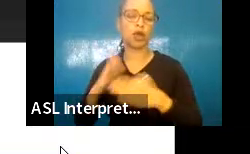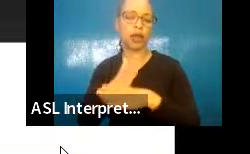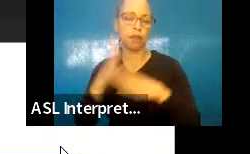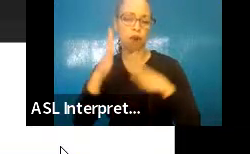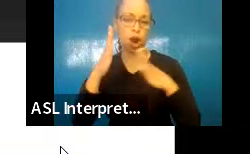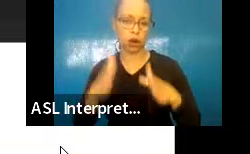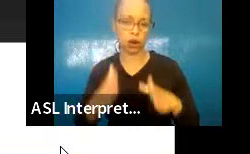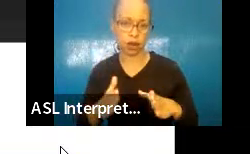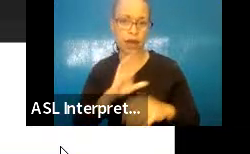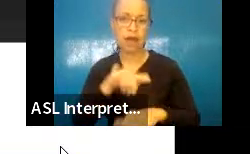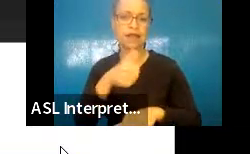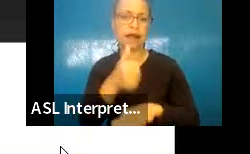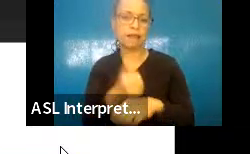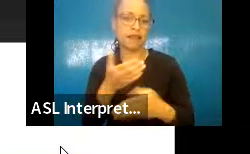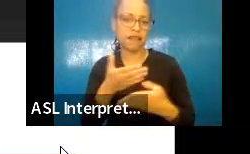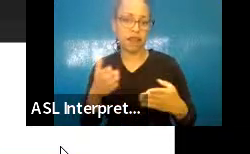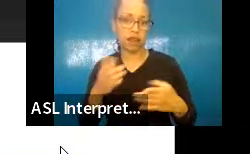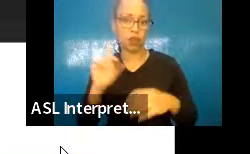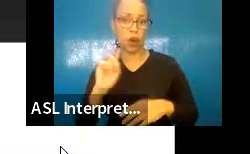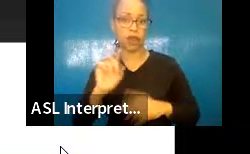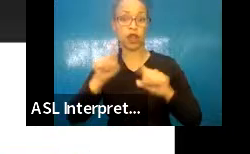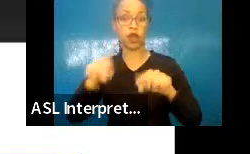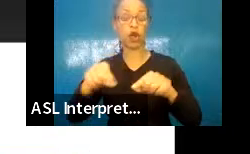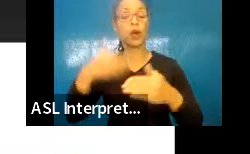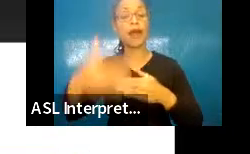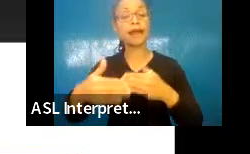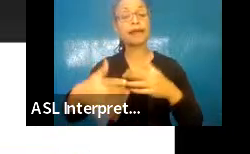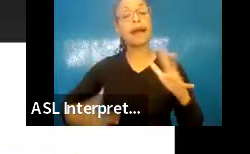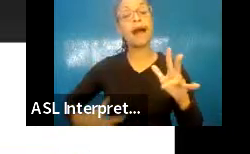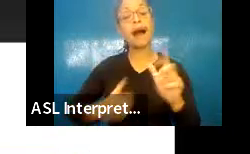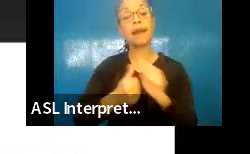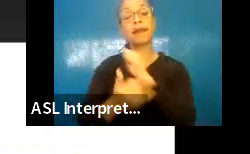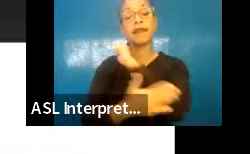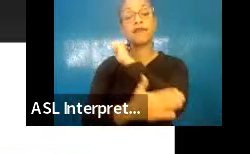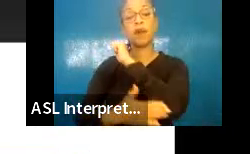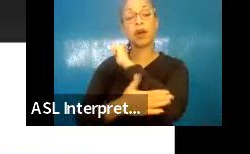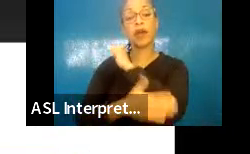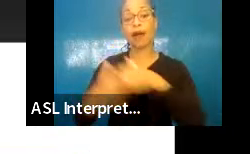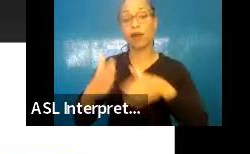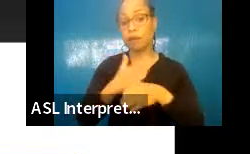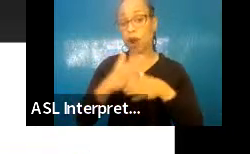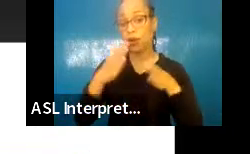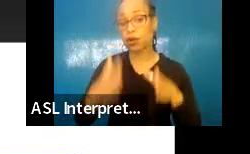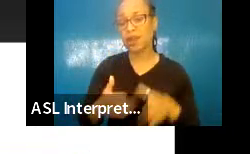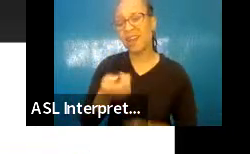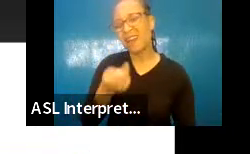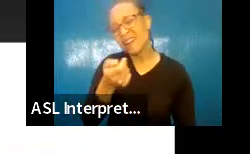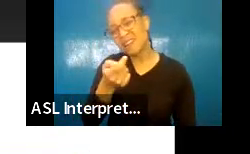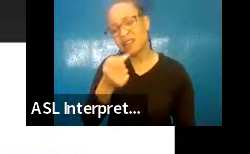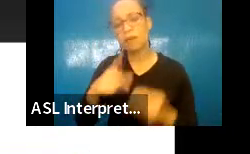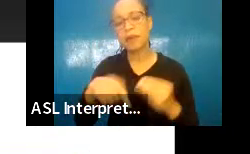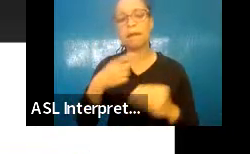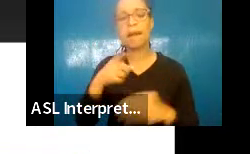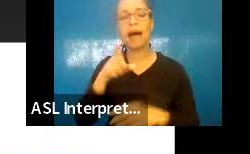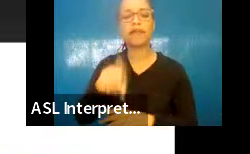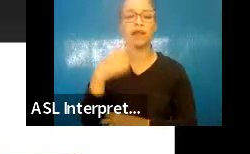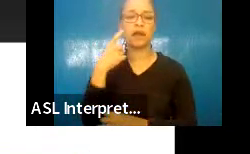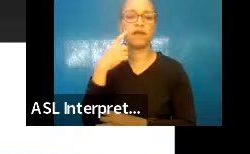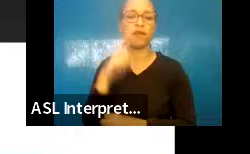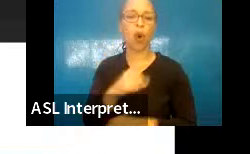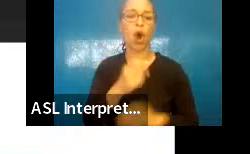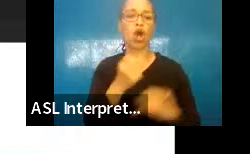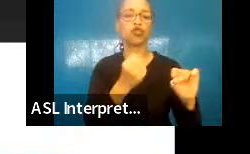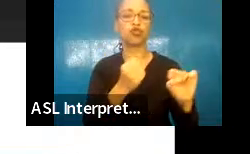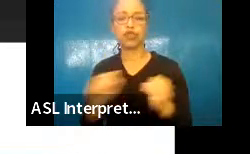where things are going to head next. We'll hear updates from our county partners, and then we'll hear a little bit about the need for a strategic